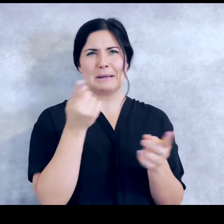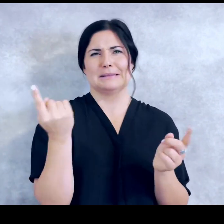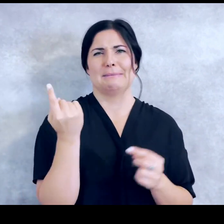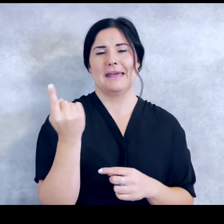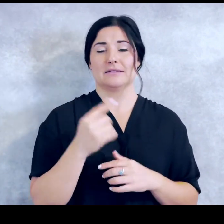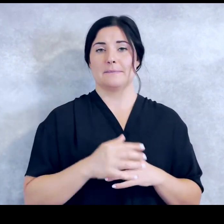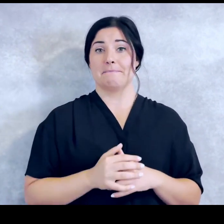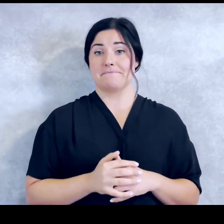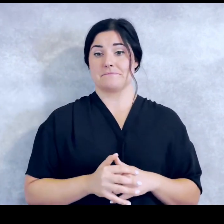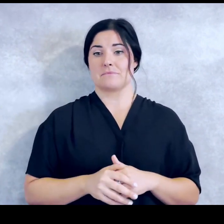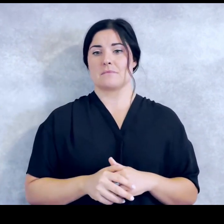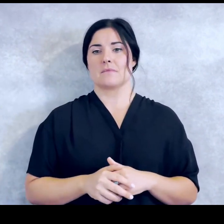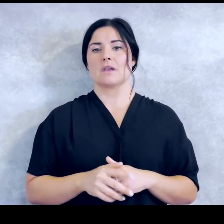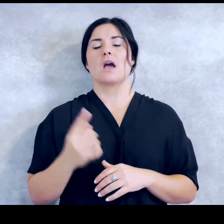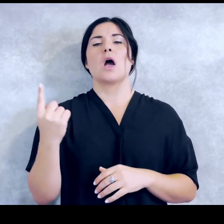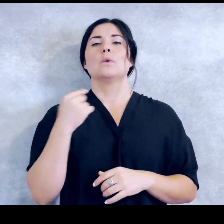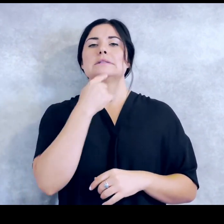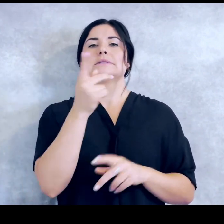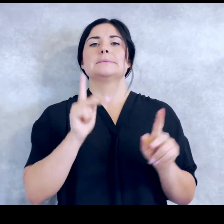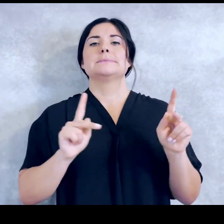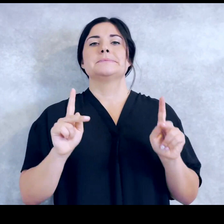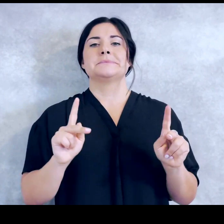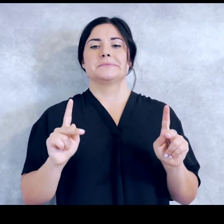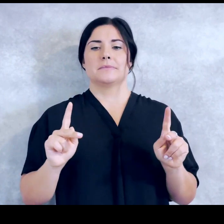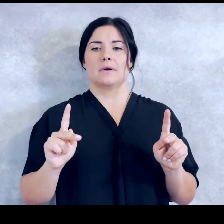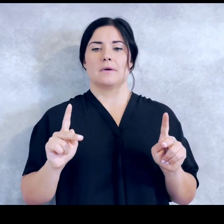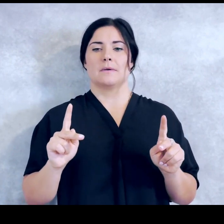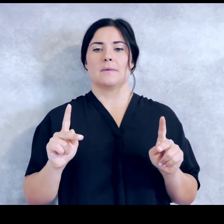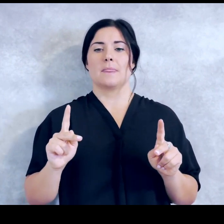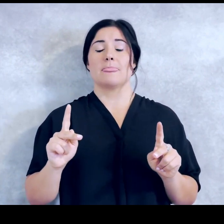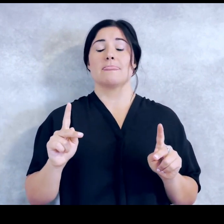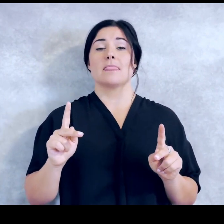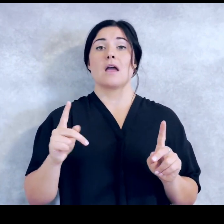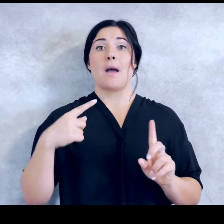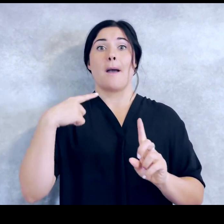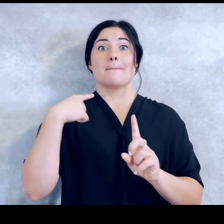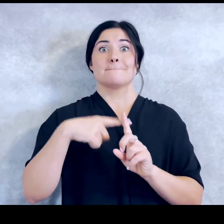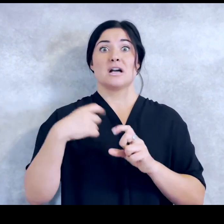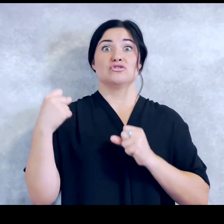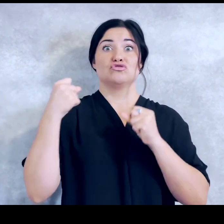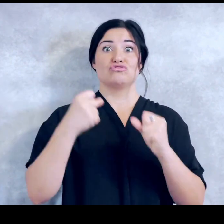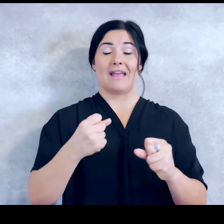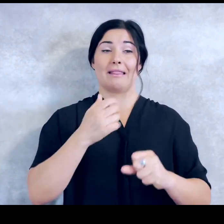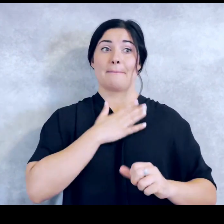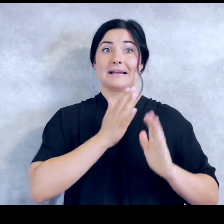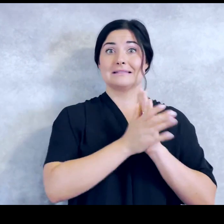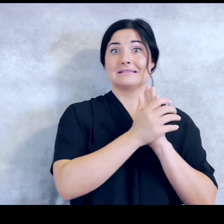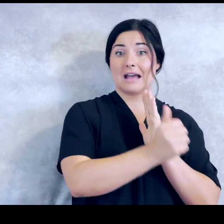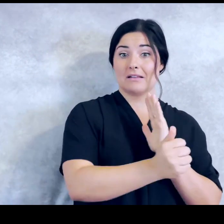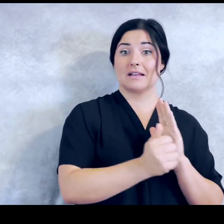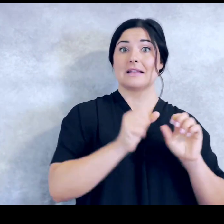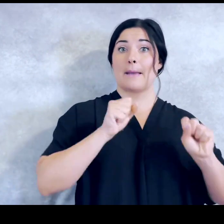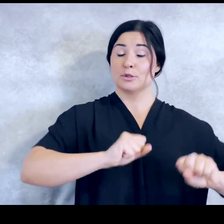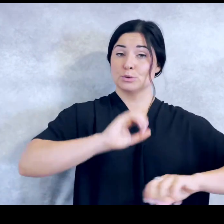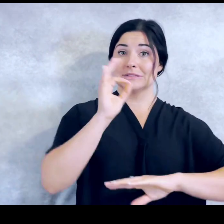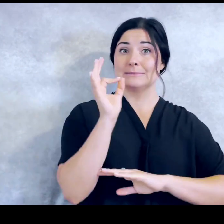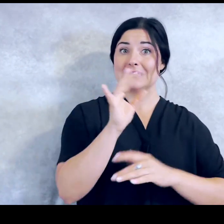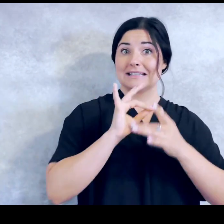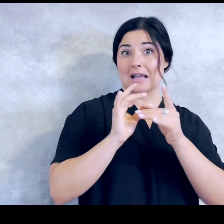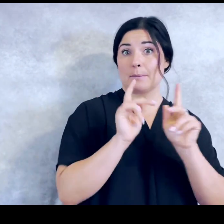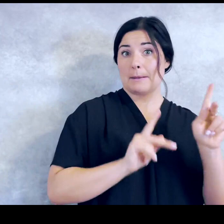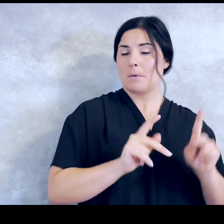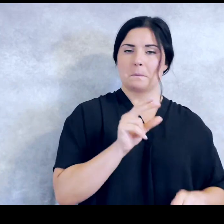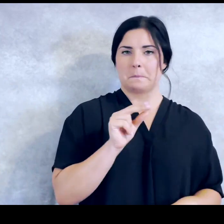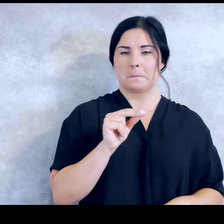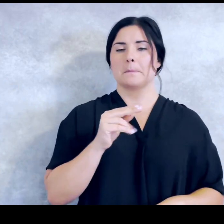Mm-hmm. I always tell people, my greatest strength is not my talents, ability to speak or connect with